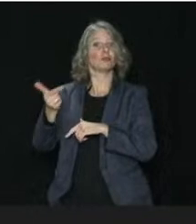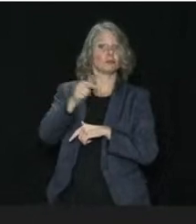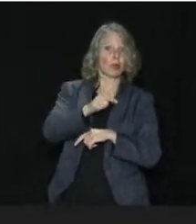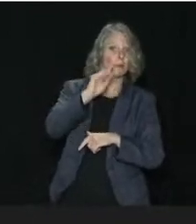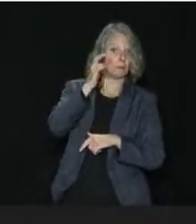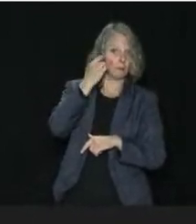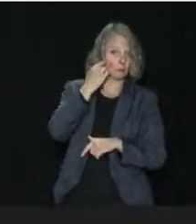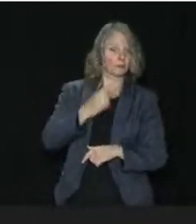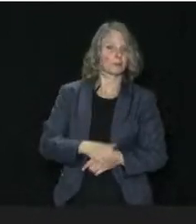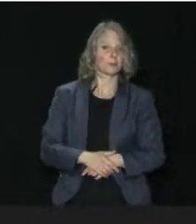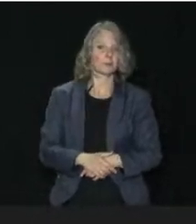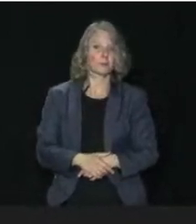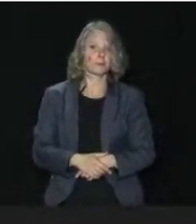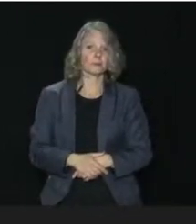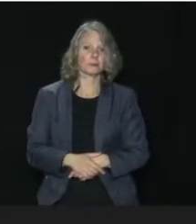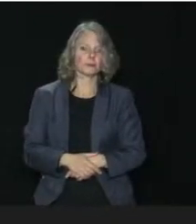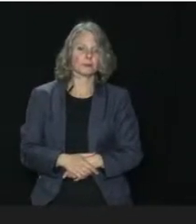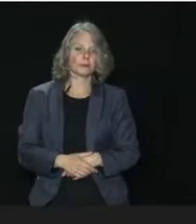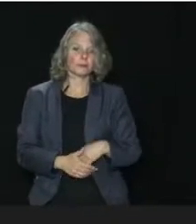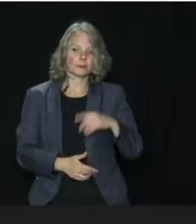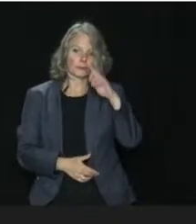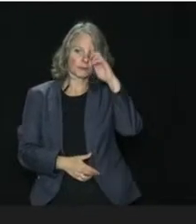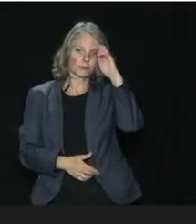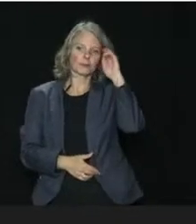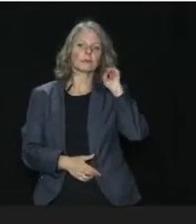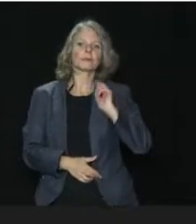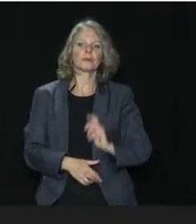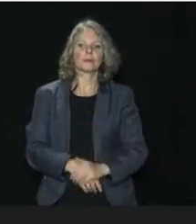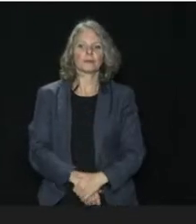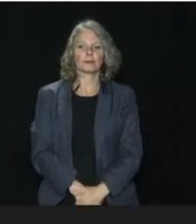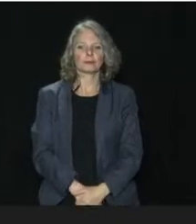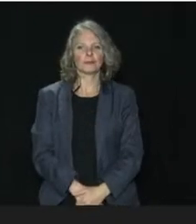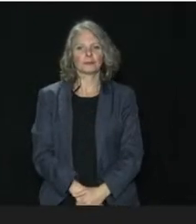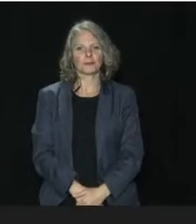ministers and doctors will still be available after that. Operator, over to you.